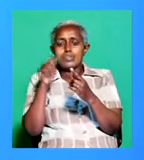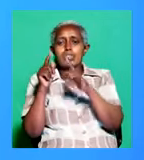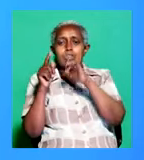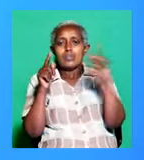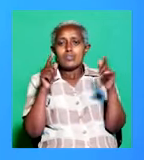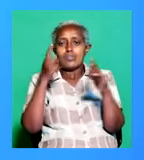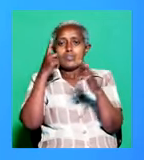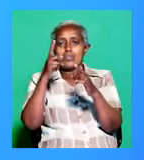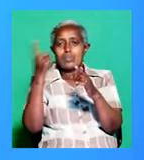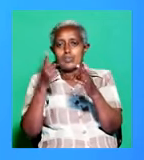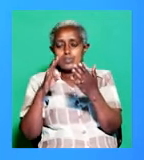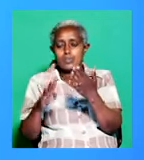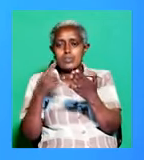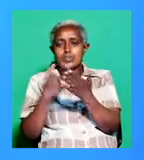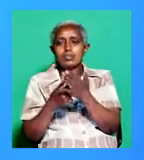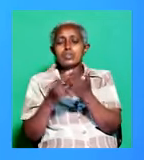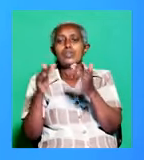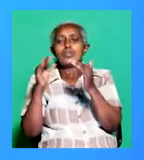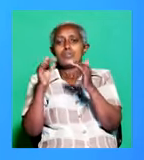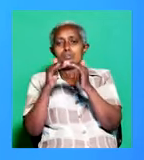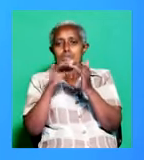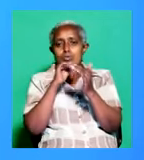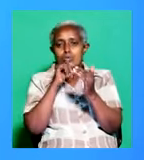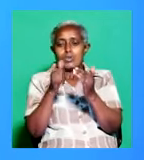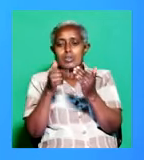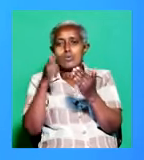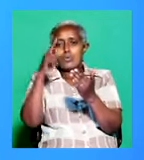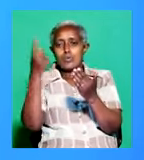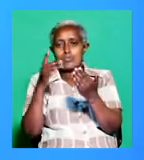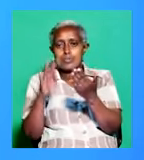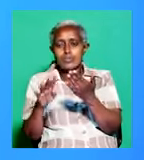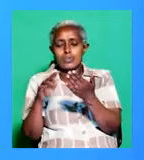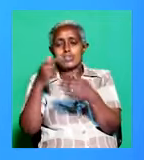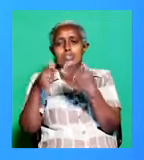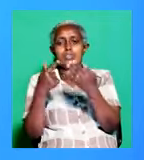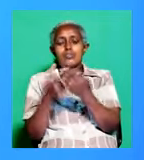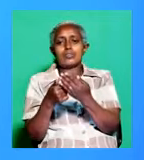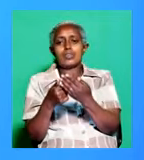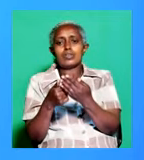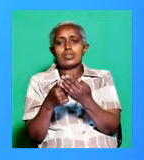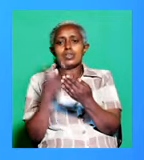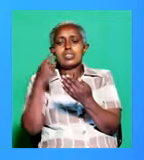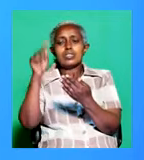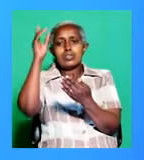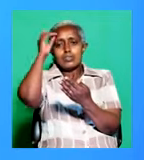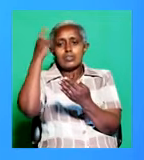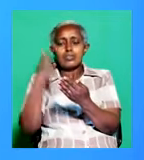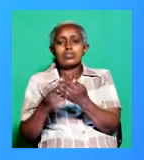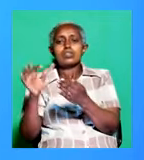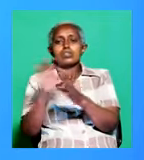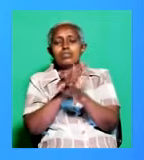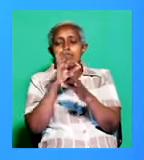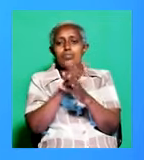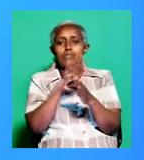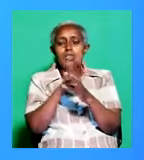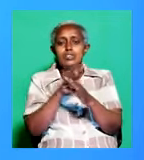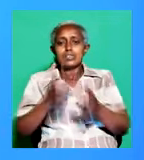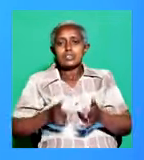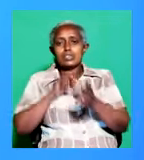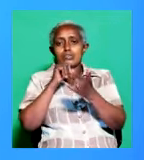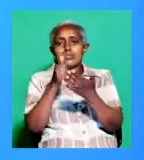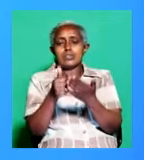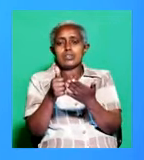left of 1 over 4 is this one. These two are not equal at 1 over 4. Therefore, the derivative of this function does